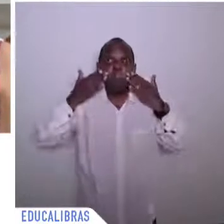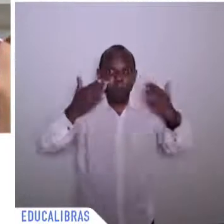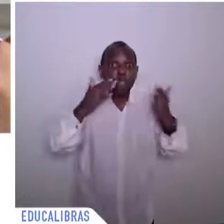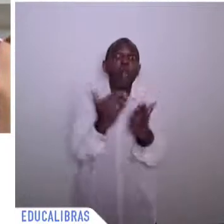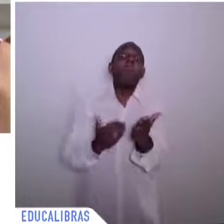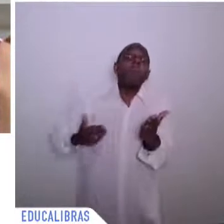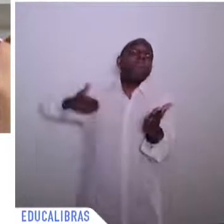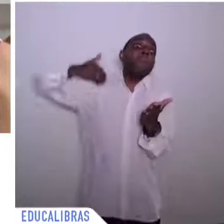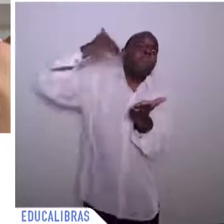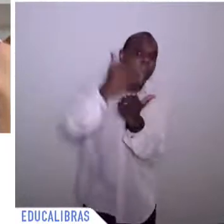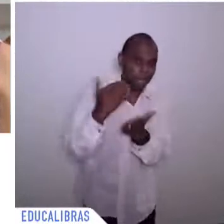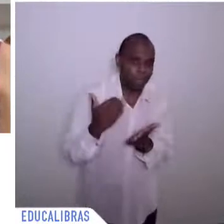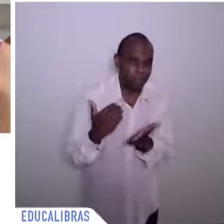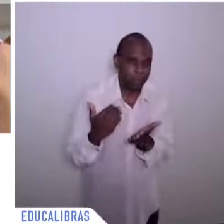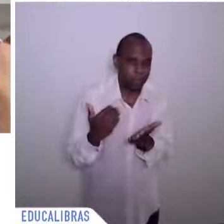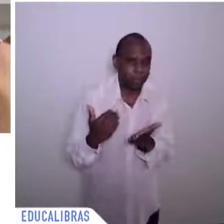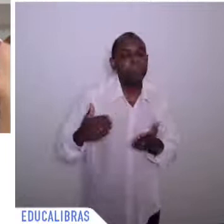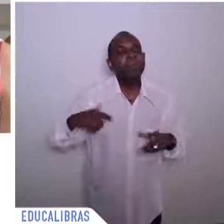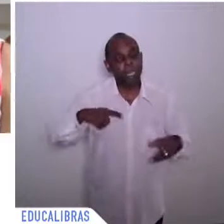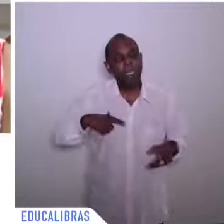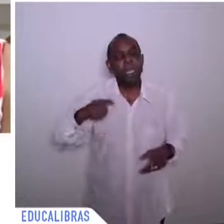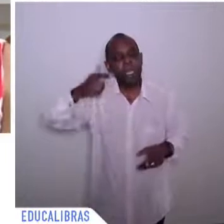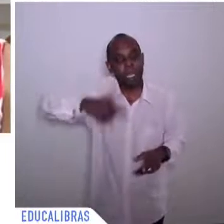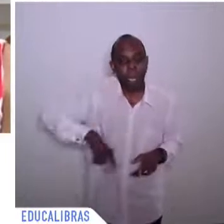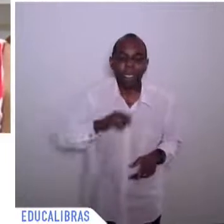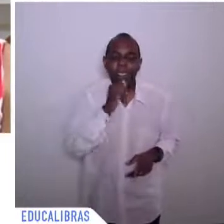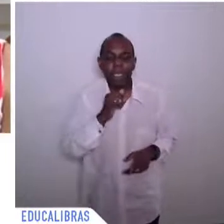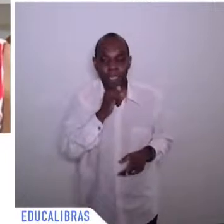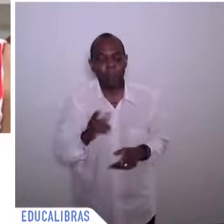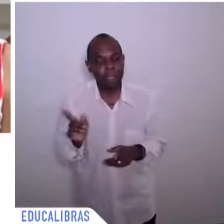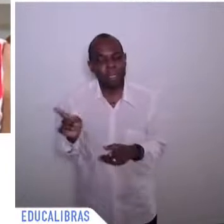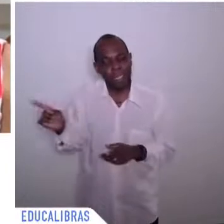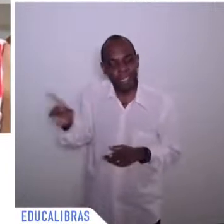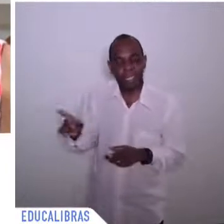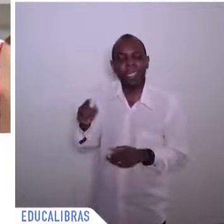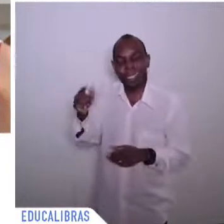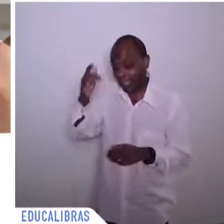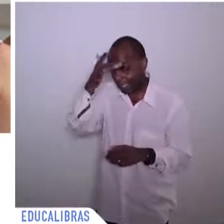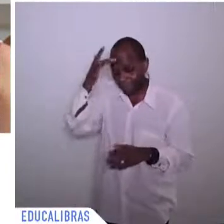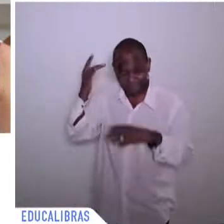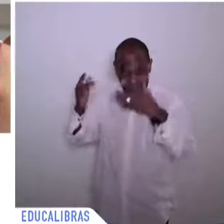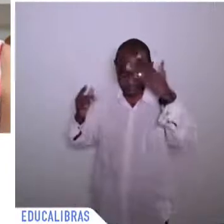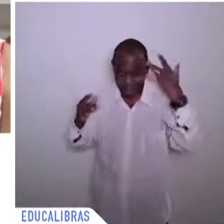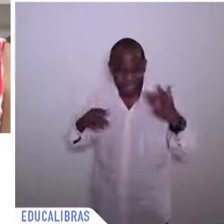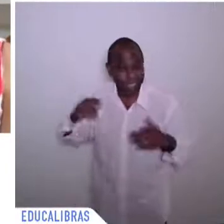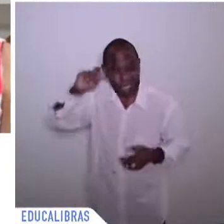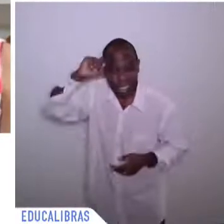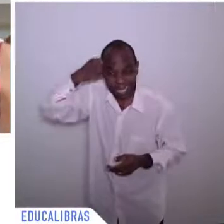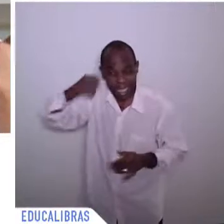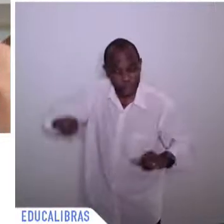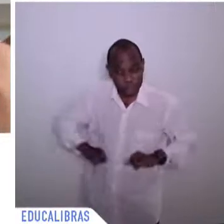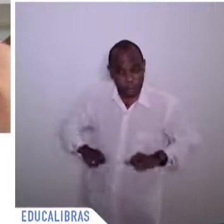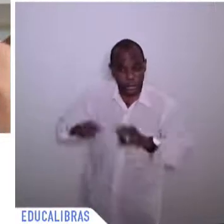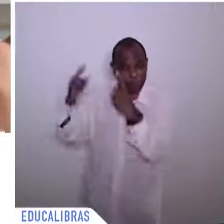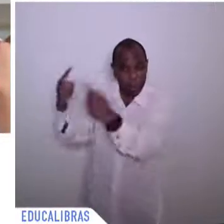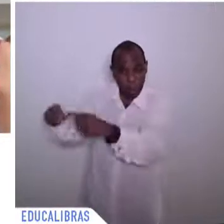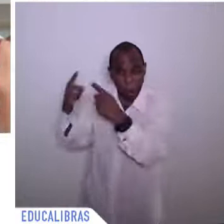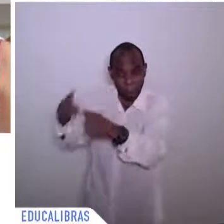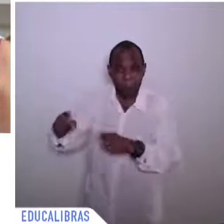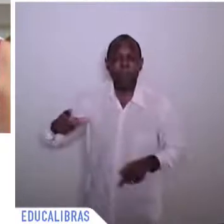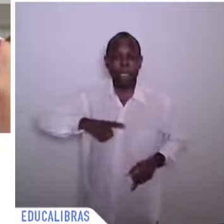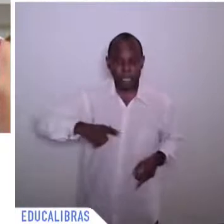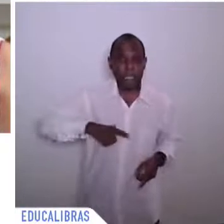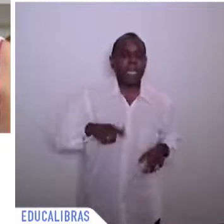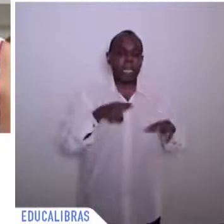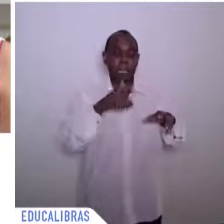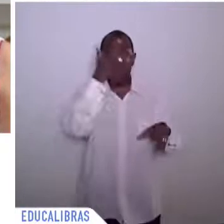death of George Floyd. But when you consider Twitter and you see this addition of